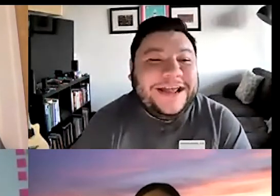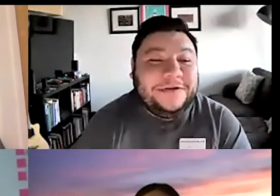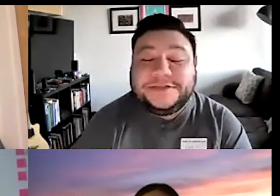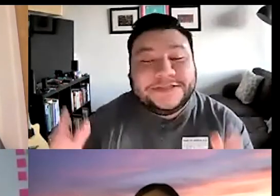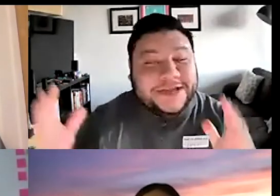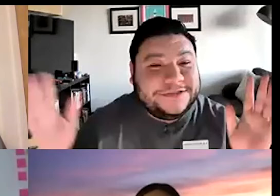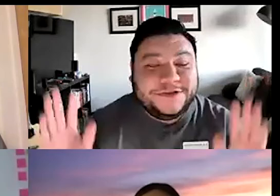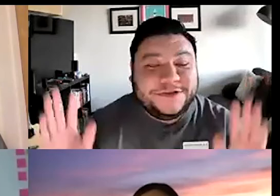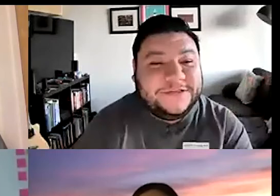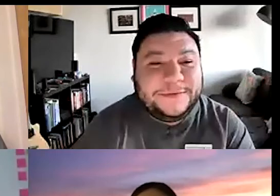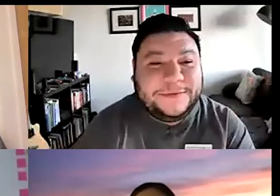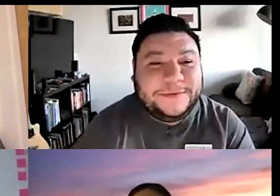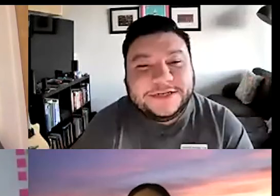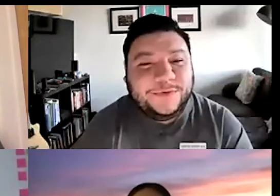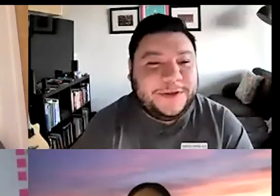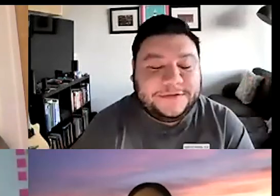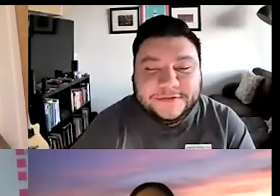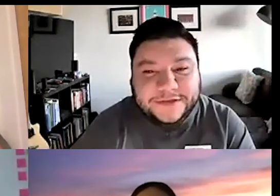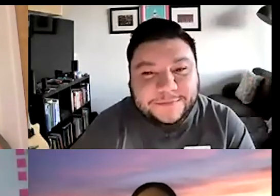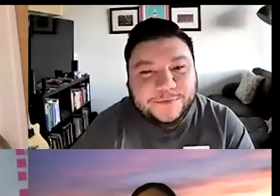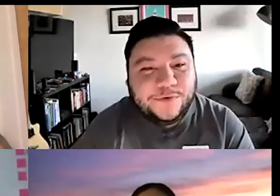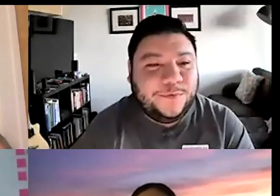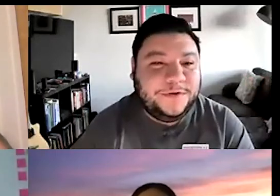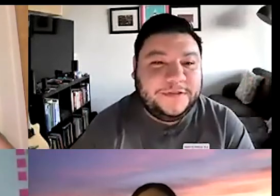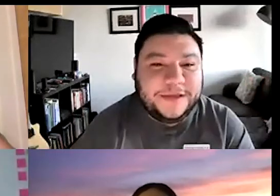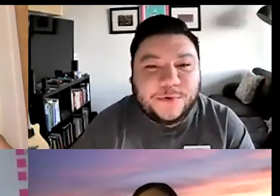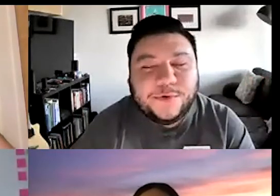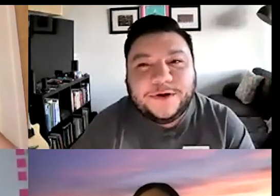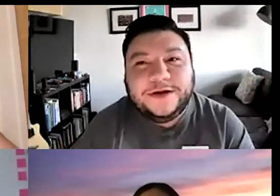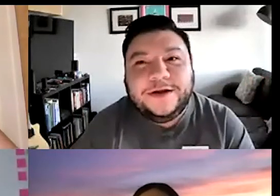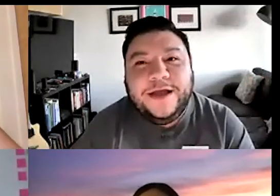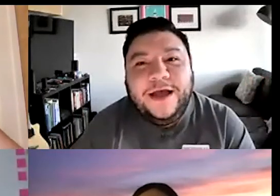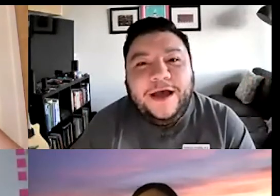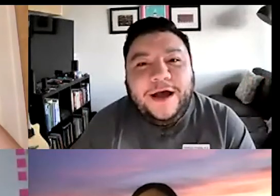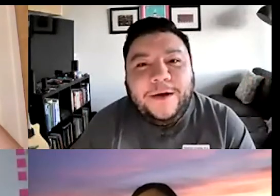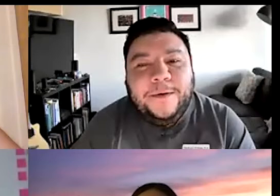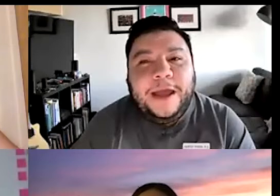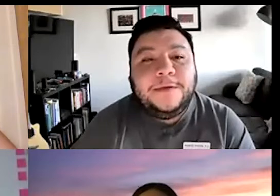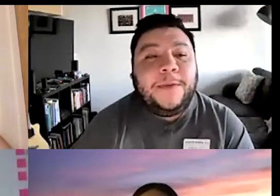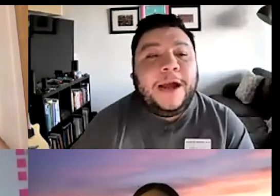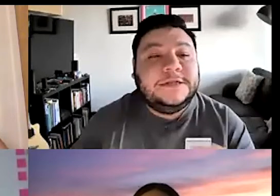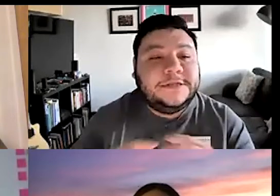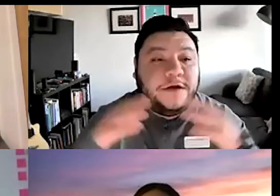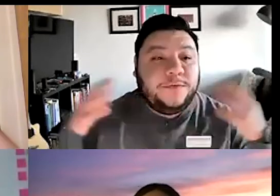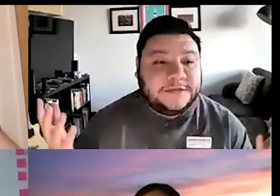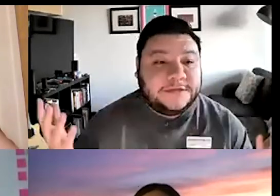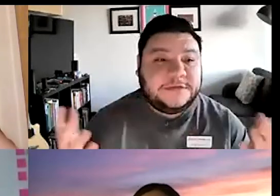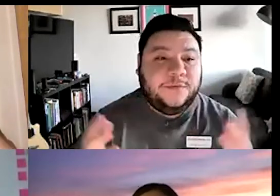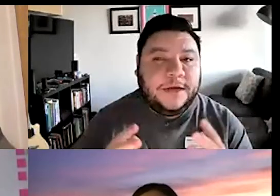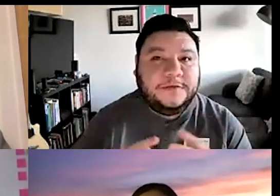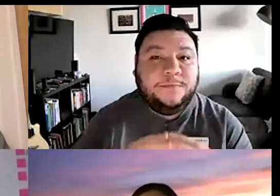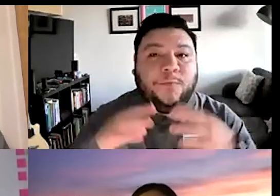I decided to go in the same direction. We applied to the same school. We were in the same cohort. And my entire